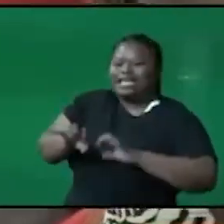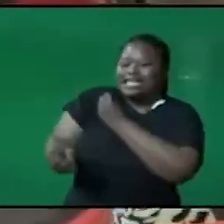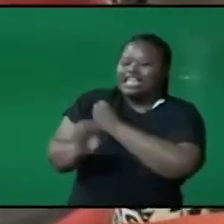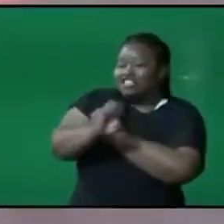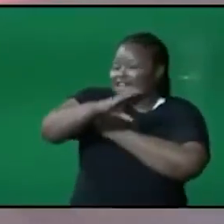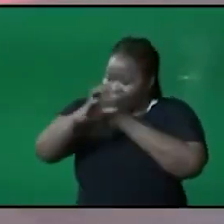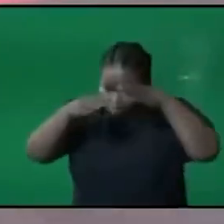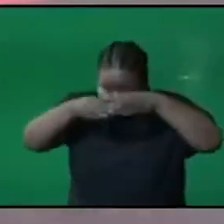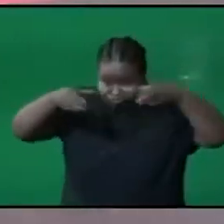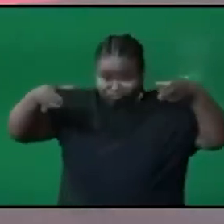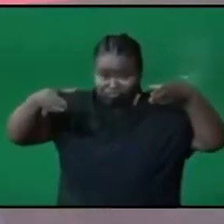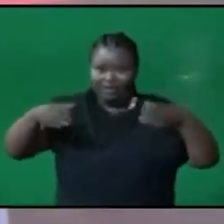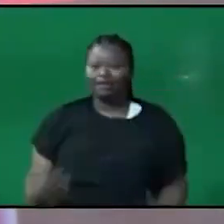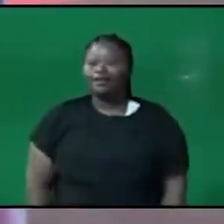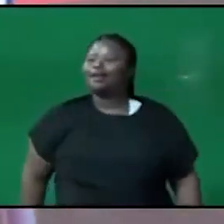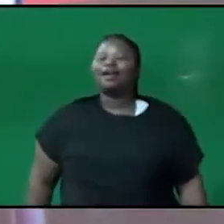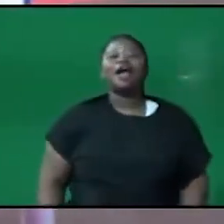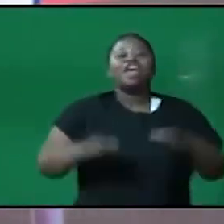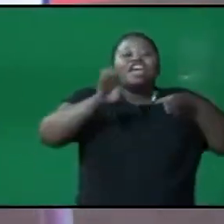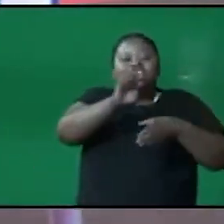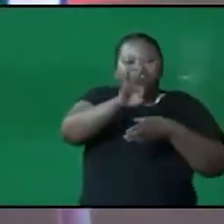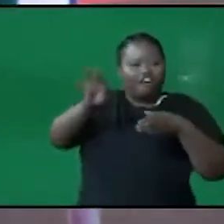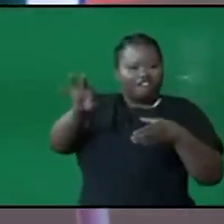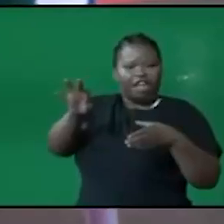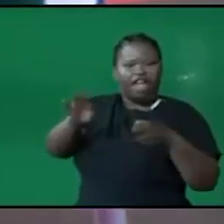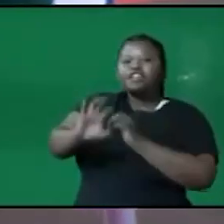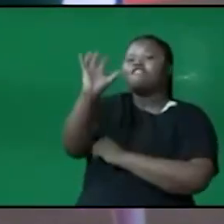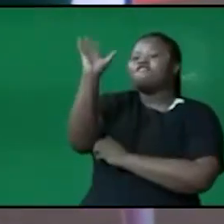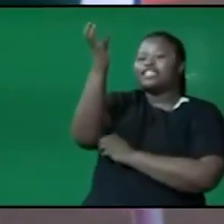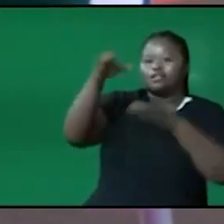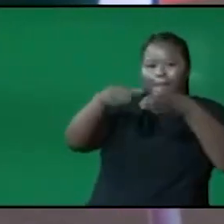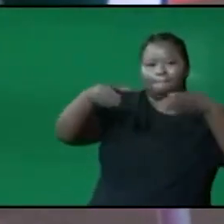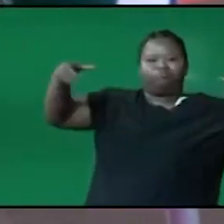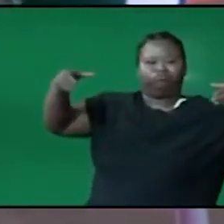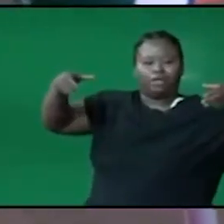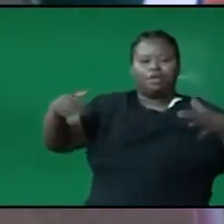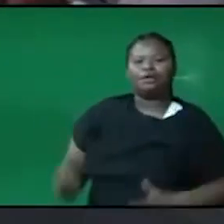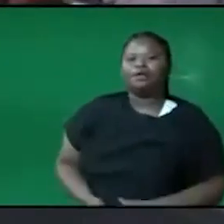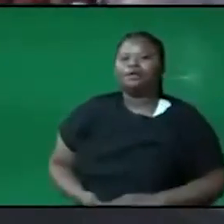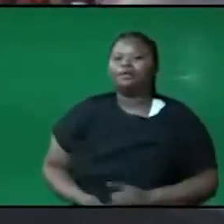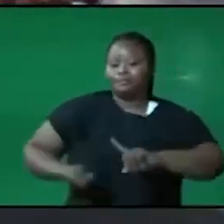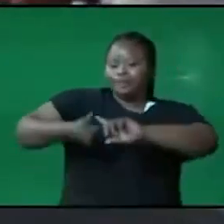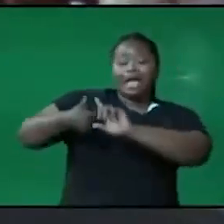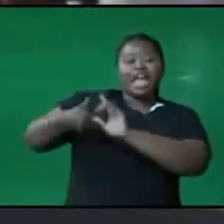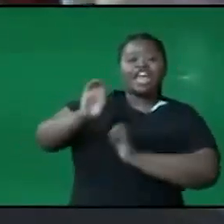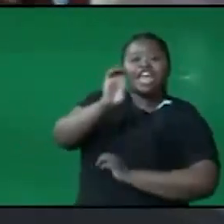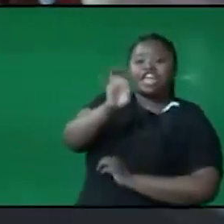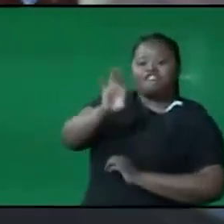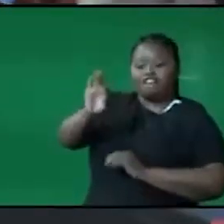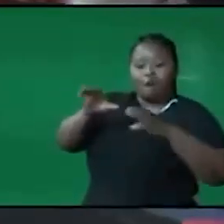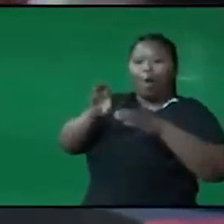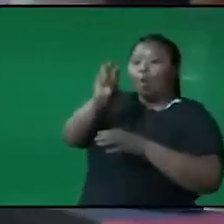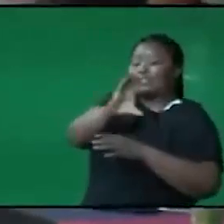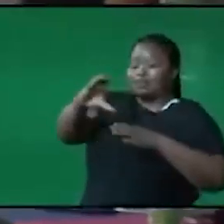Cape, haikule. Haikule, EFF Free State, haikule. Haikule, EFF